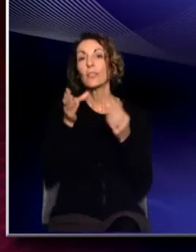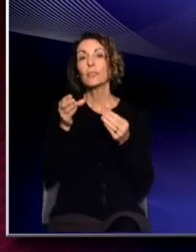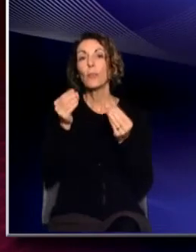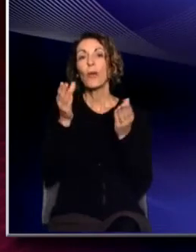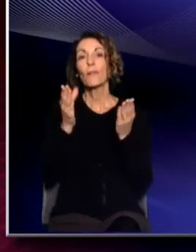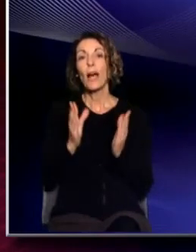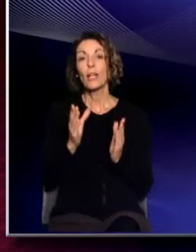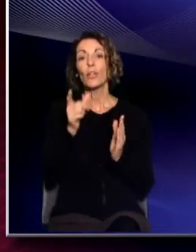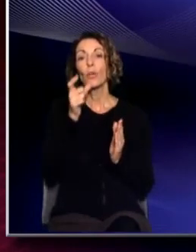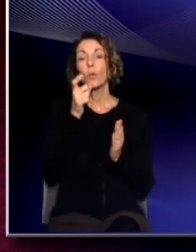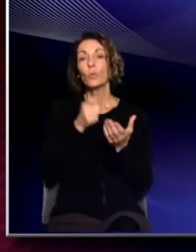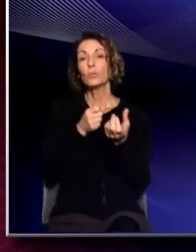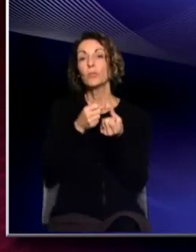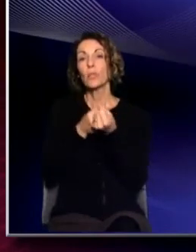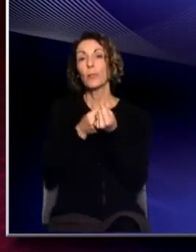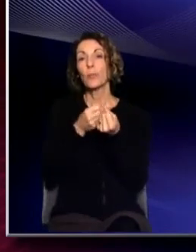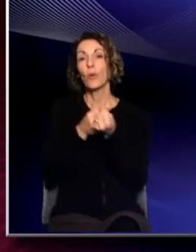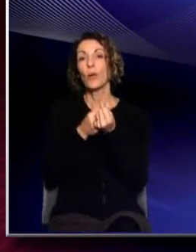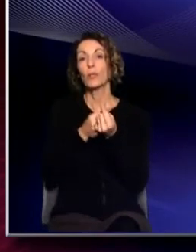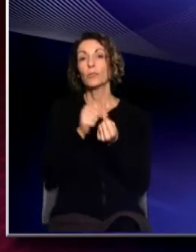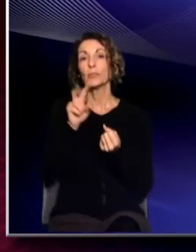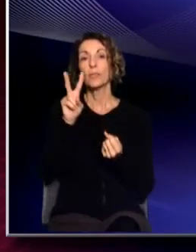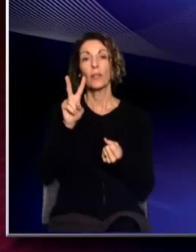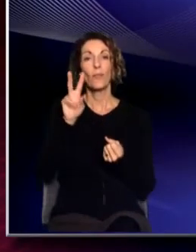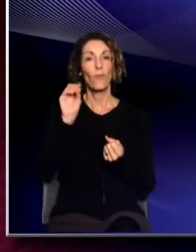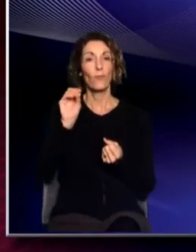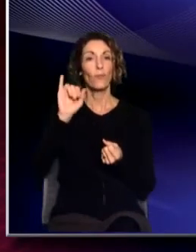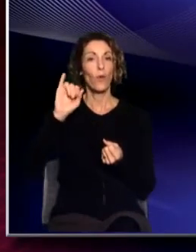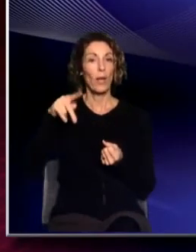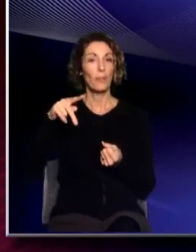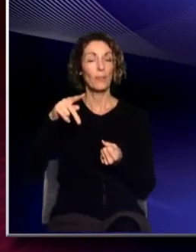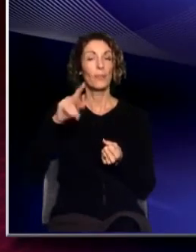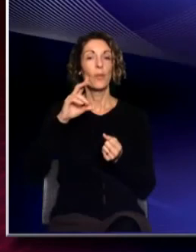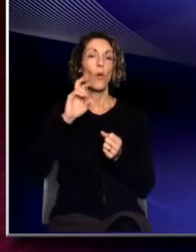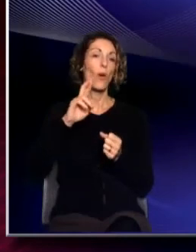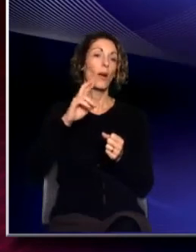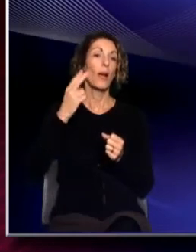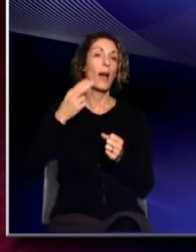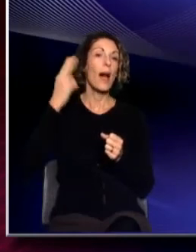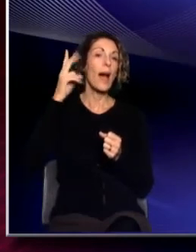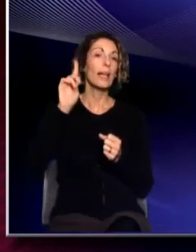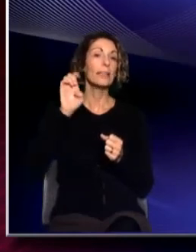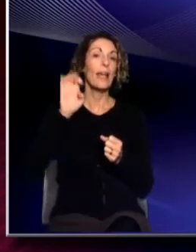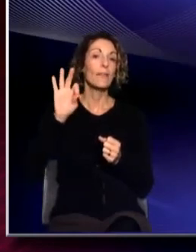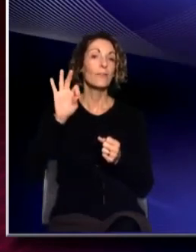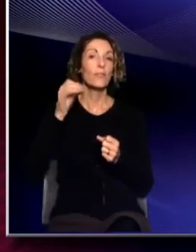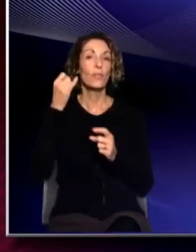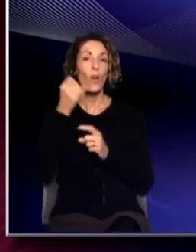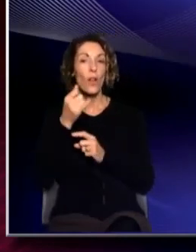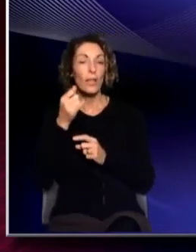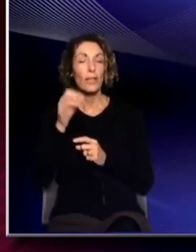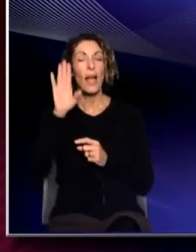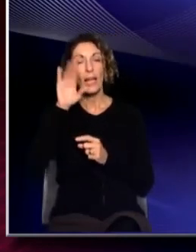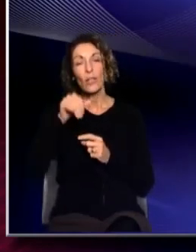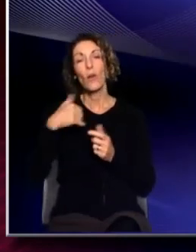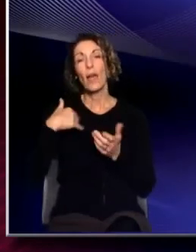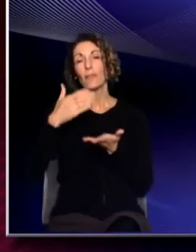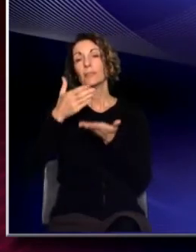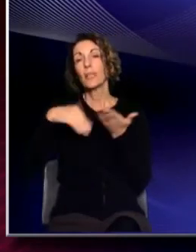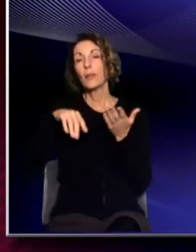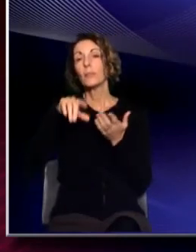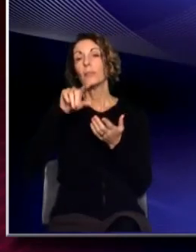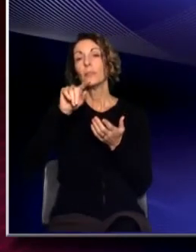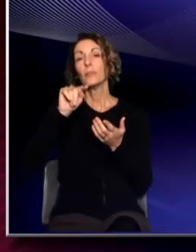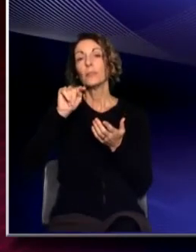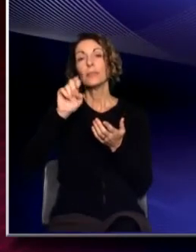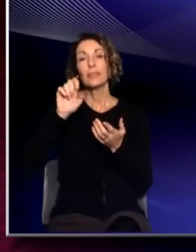that supports voice over IP or so-called high-definition calling. I know there's some teleconference